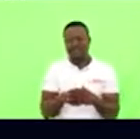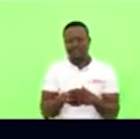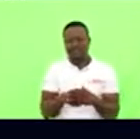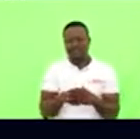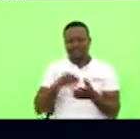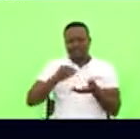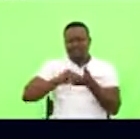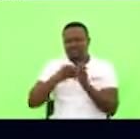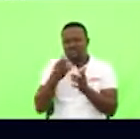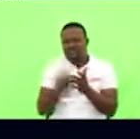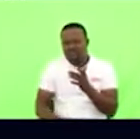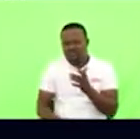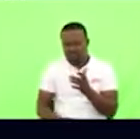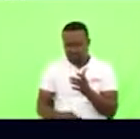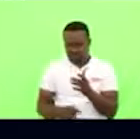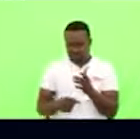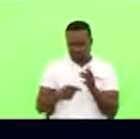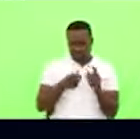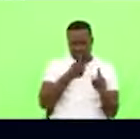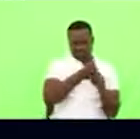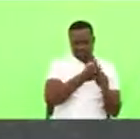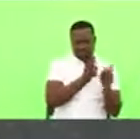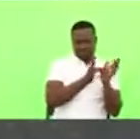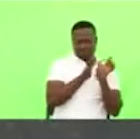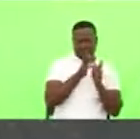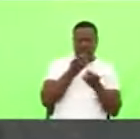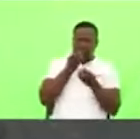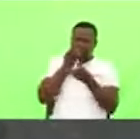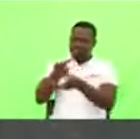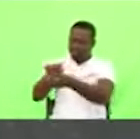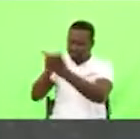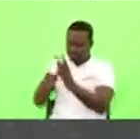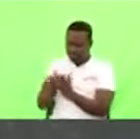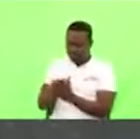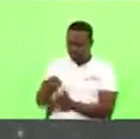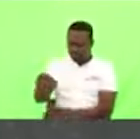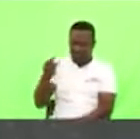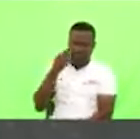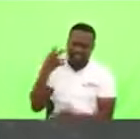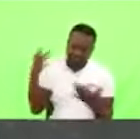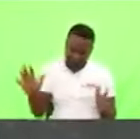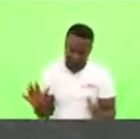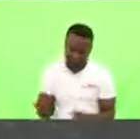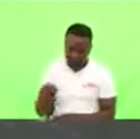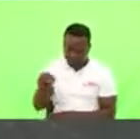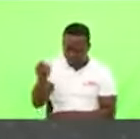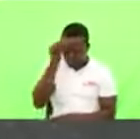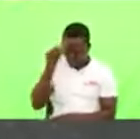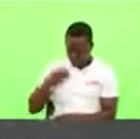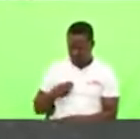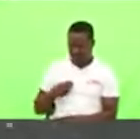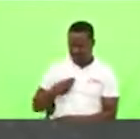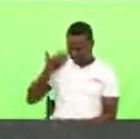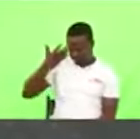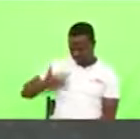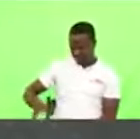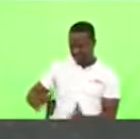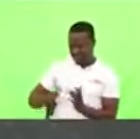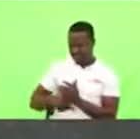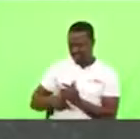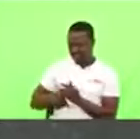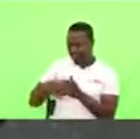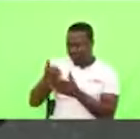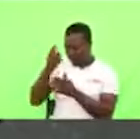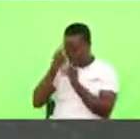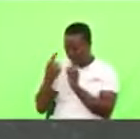So he was trying to tell the disciples that you have seen, you have known me by